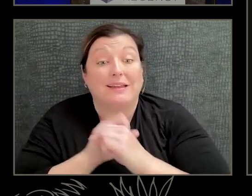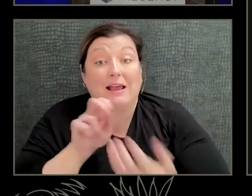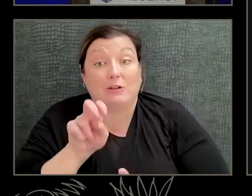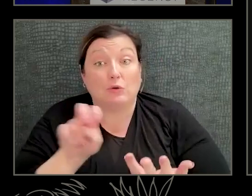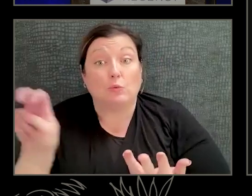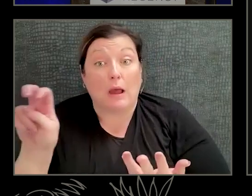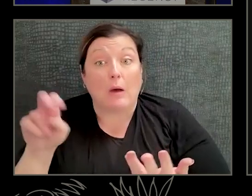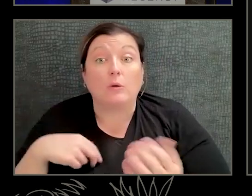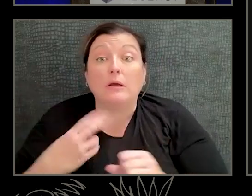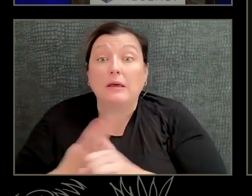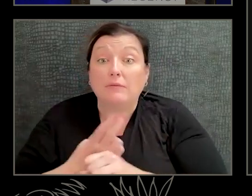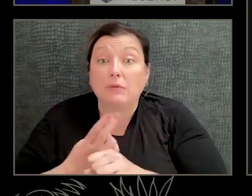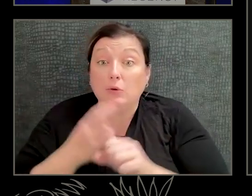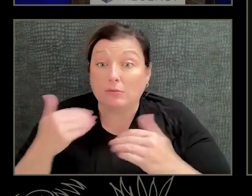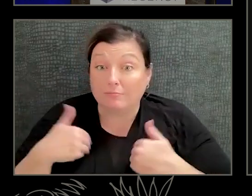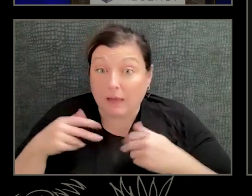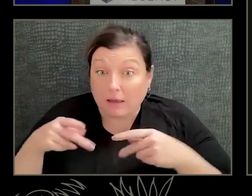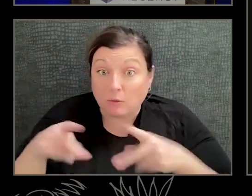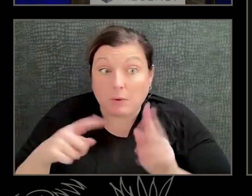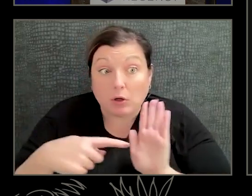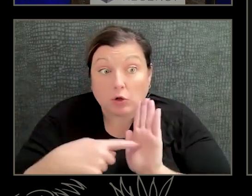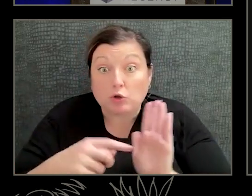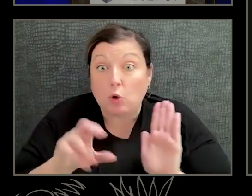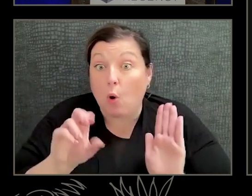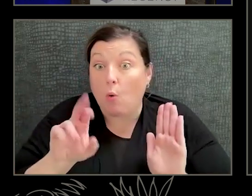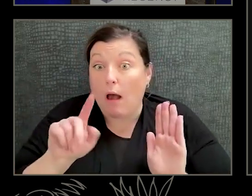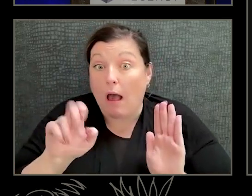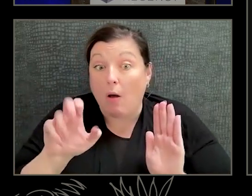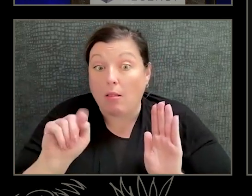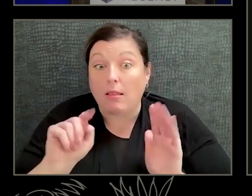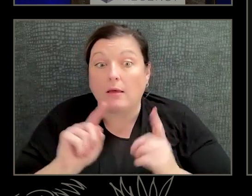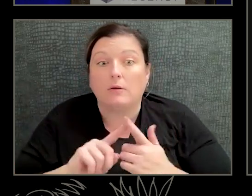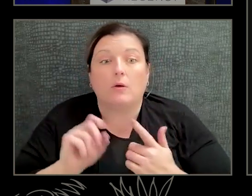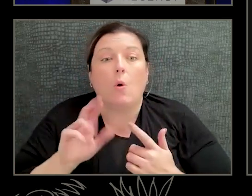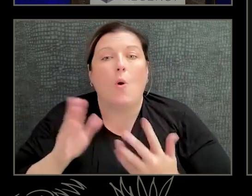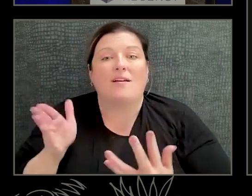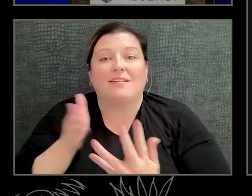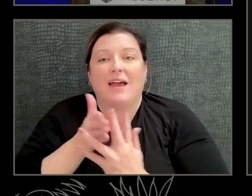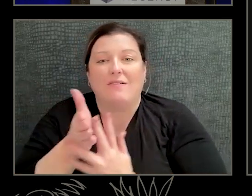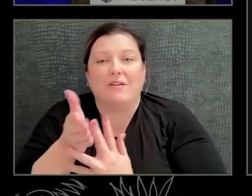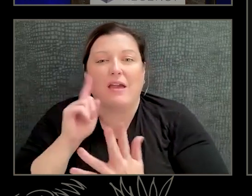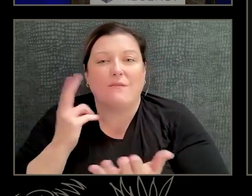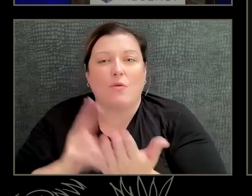the permission, you would show the outlet, otherwise navigate to the login page.